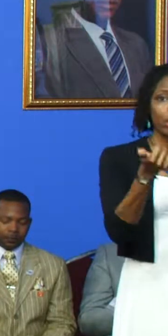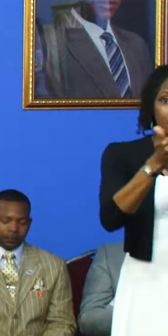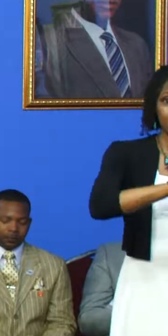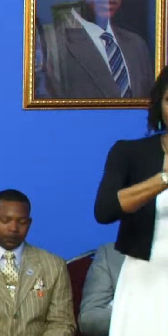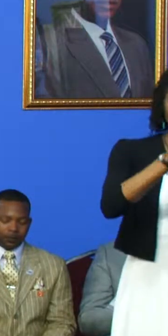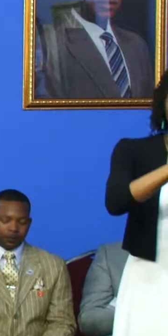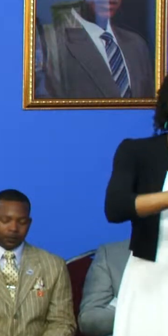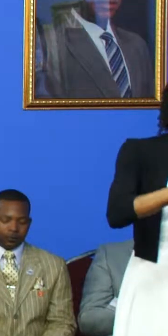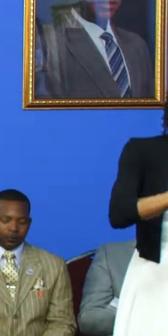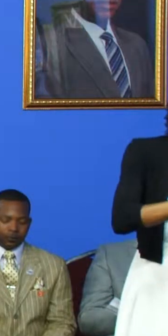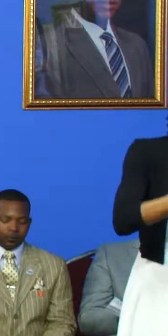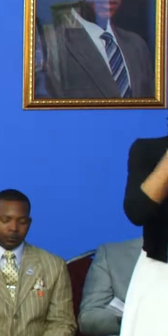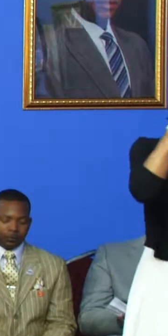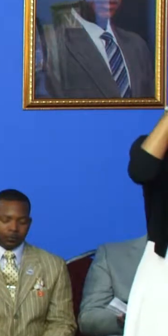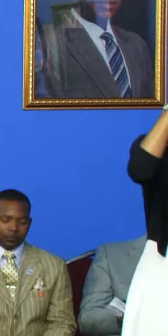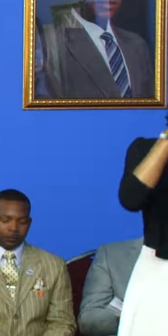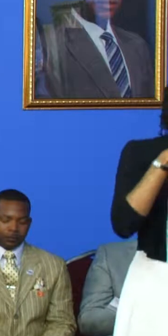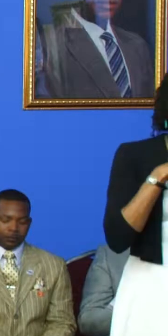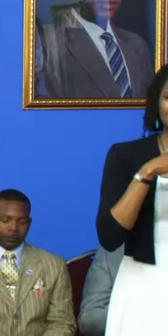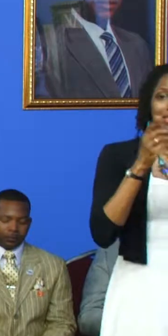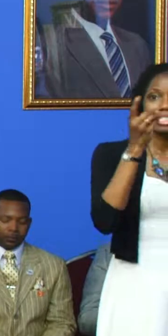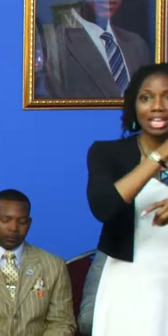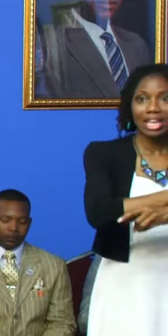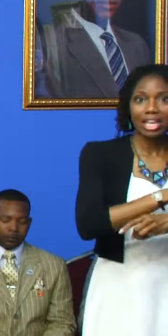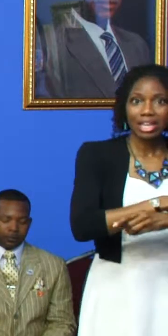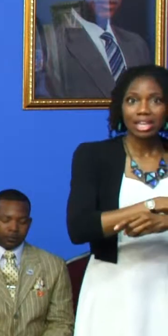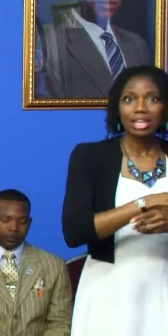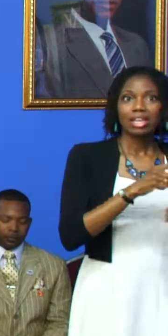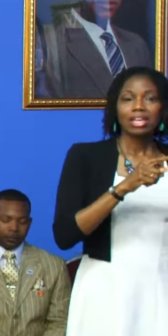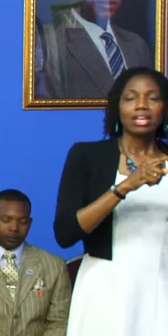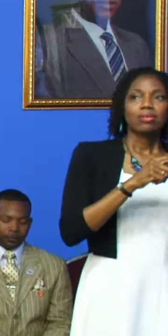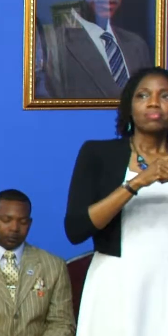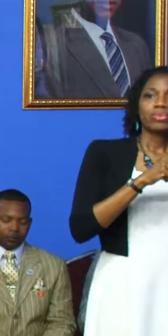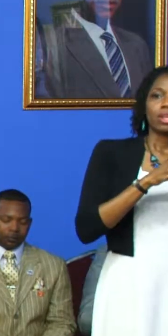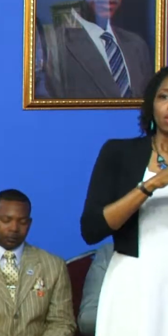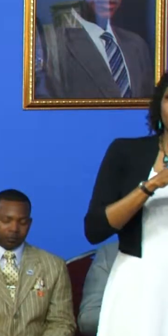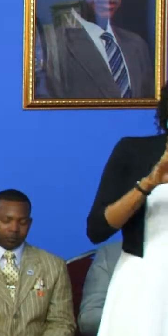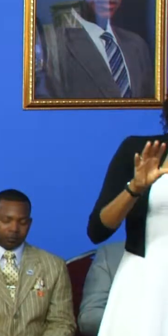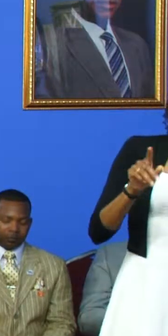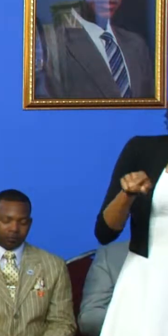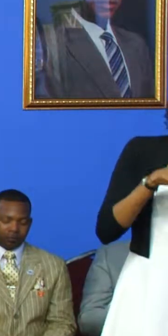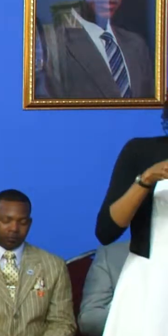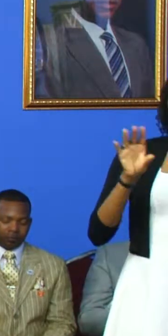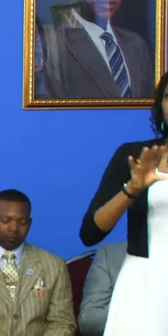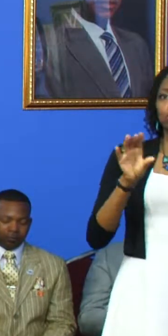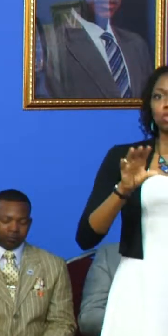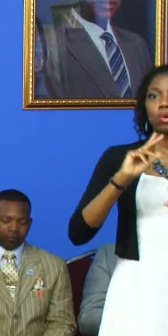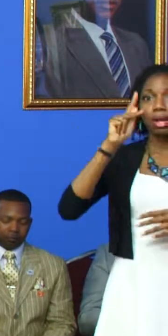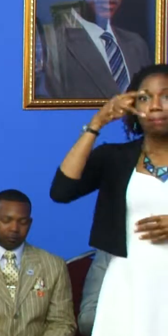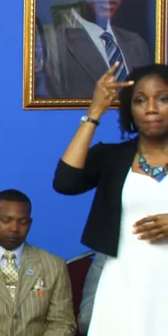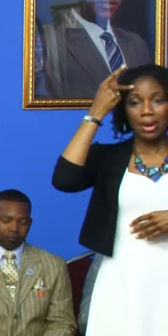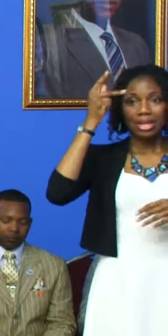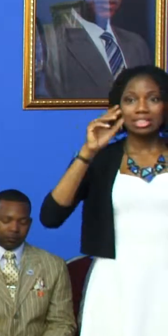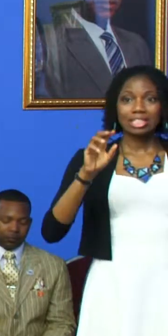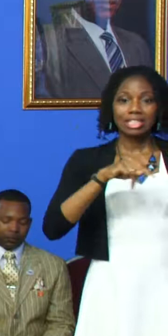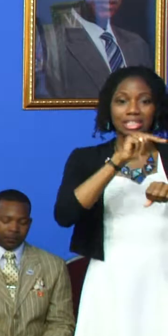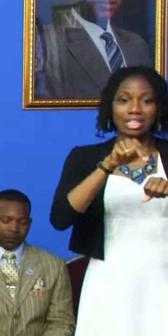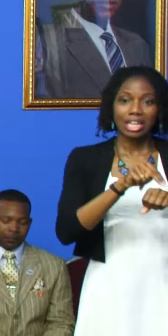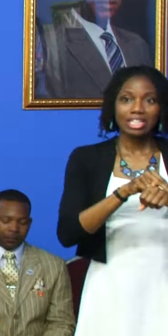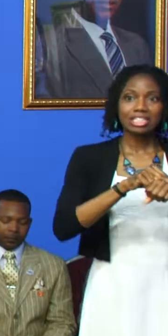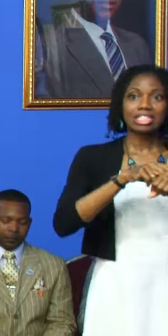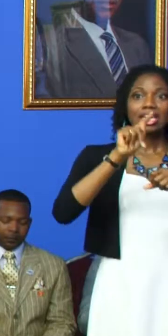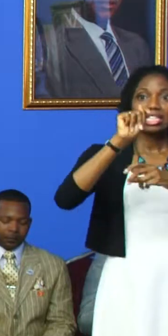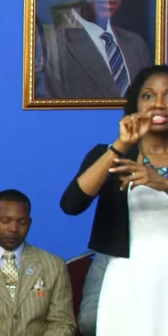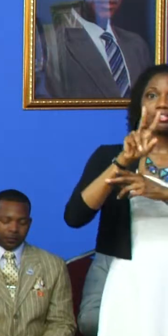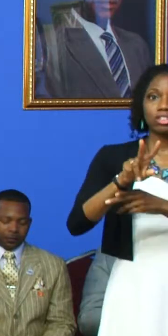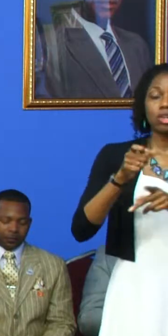pastored by Reverend Dr. Ralph Abernathy. And I'll be doing Politics Nation, my MSNBC show, 8 in the morning from